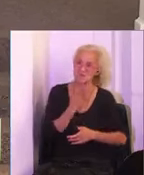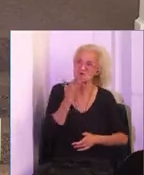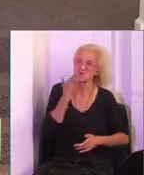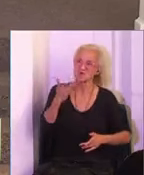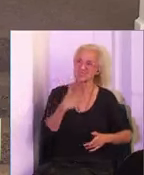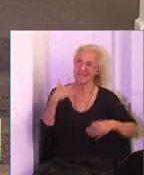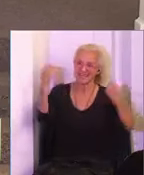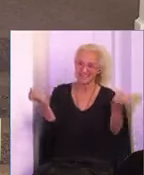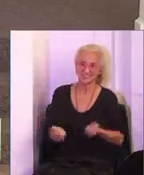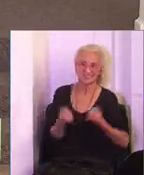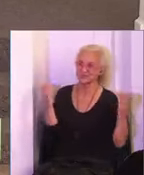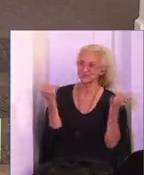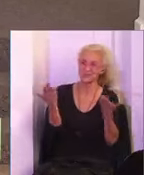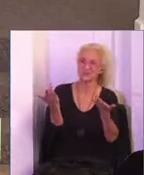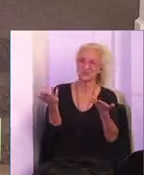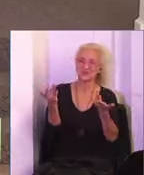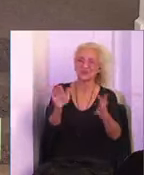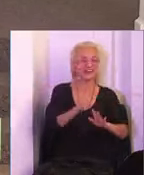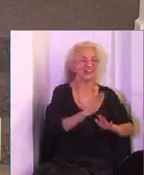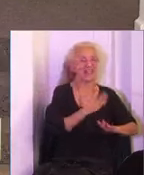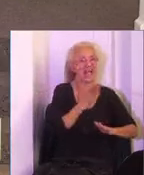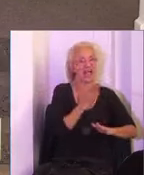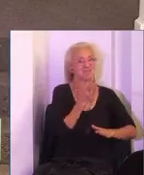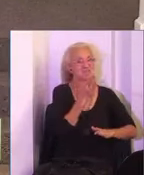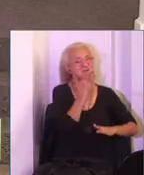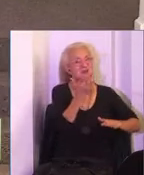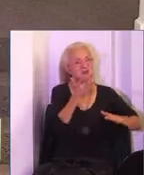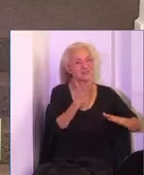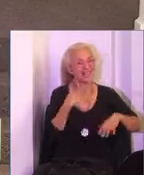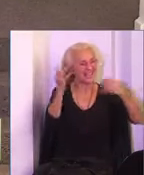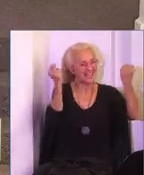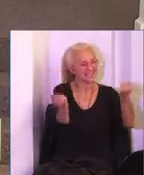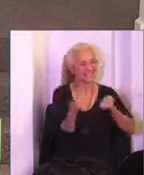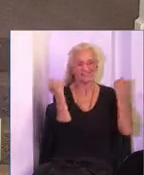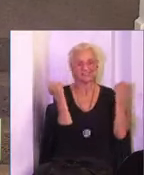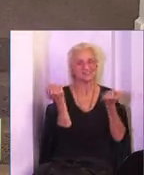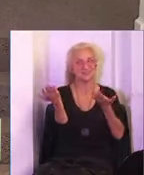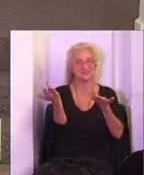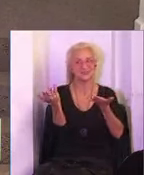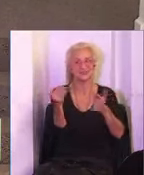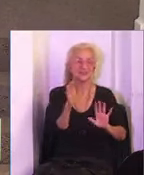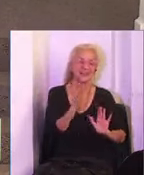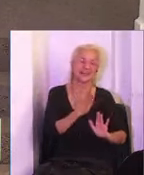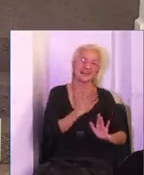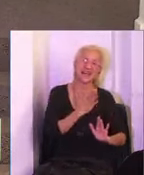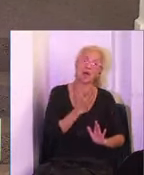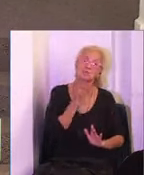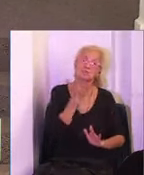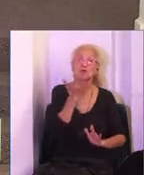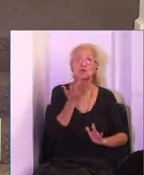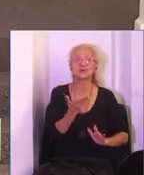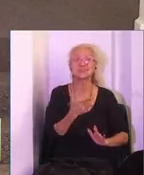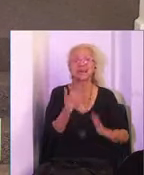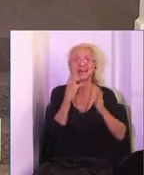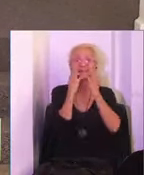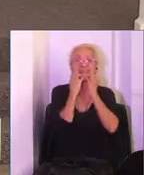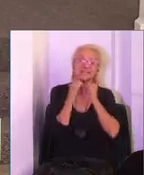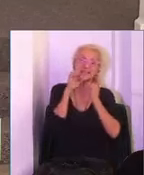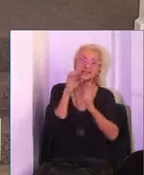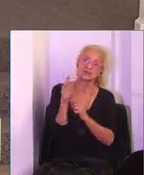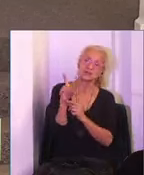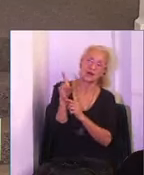Happy birthday to you. Happy birthday to you. Happy